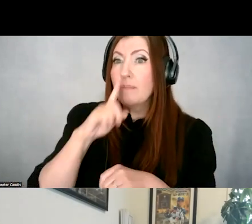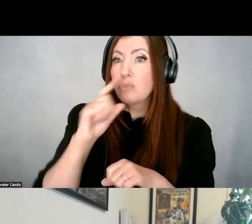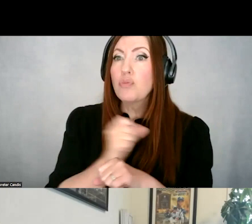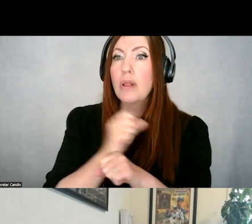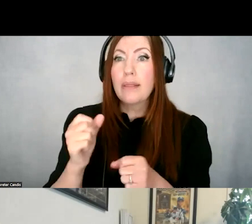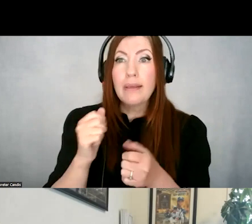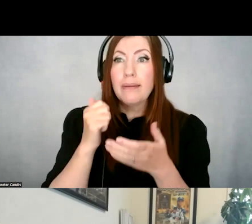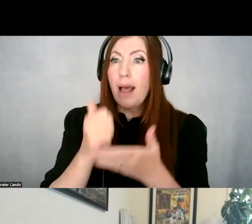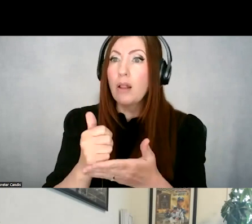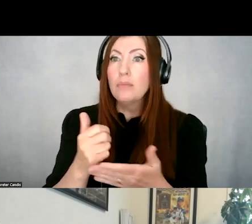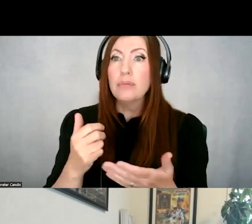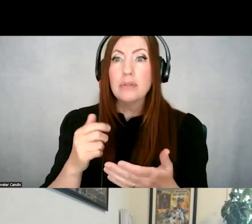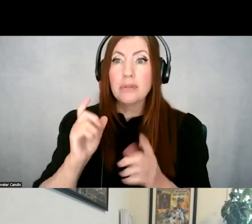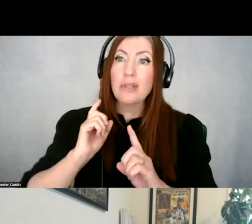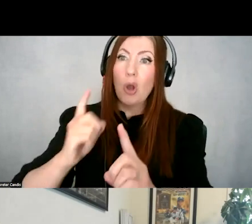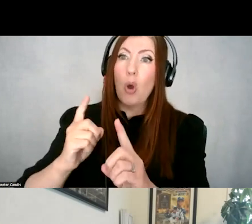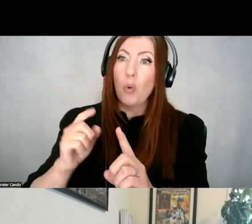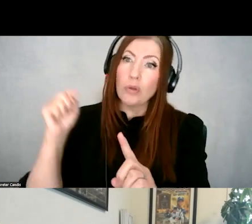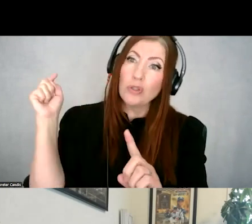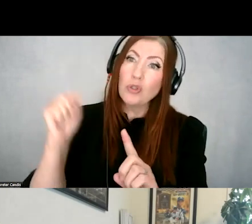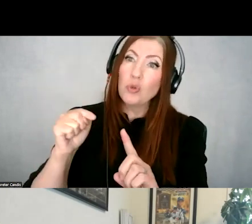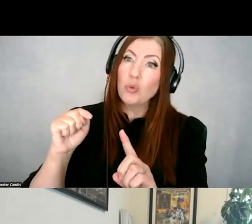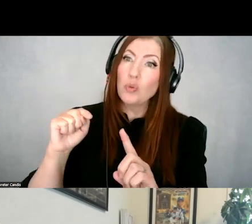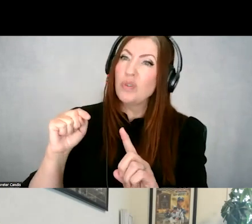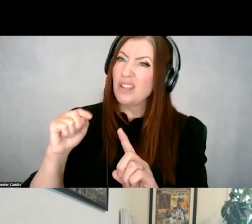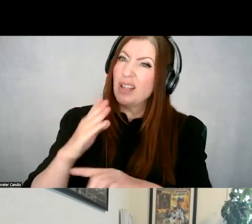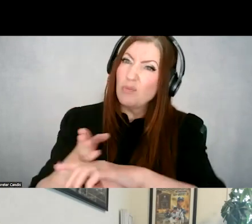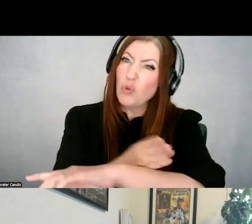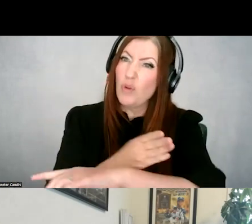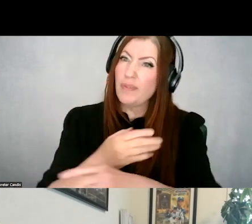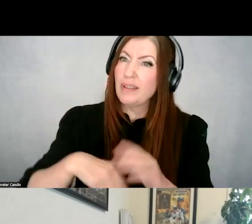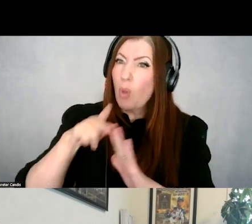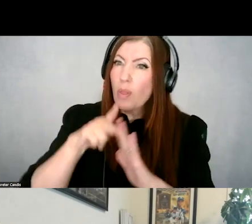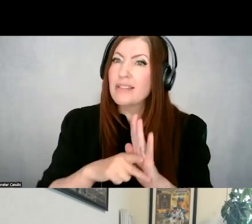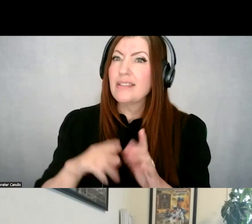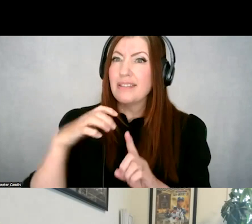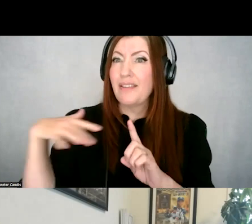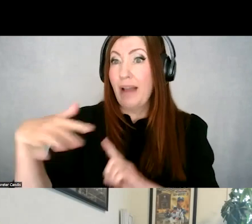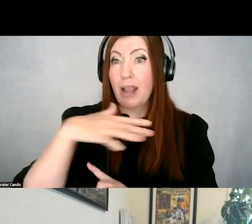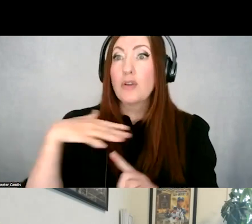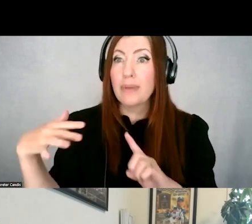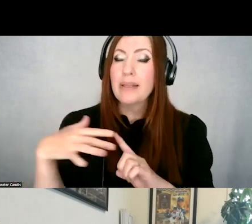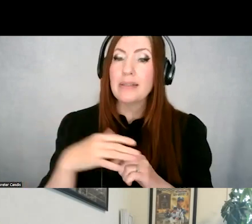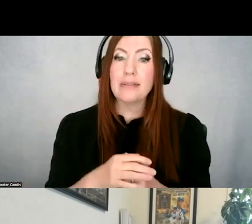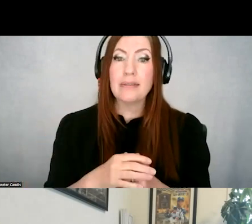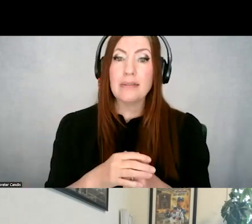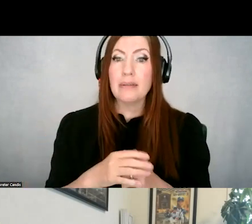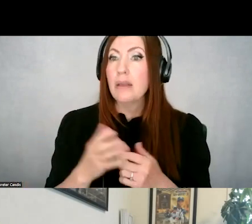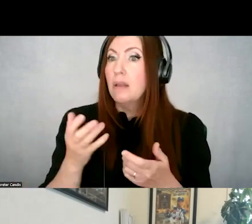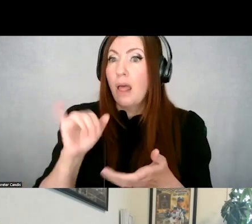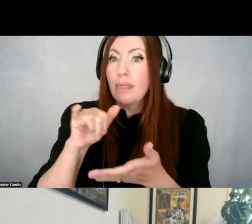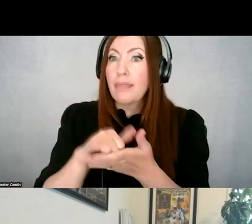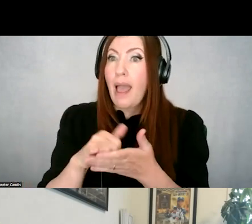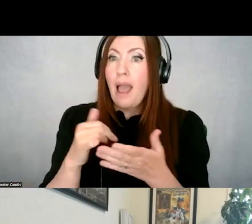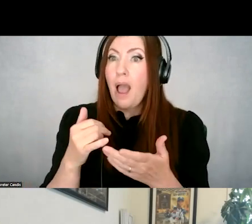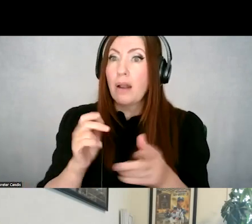helps go towards this goal of improving the policies environments that